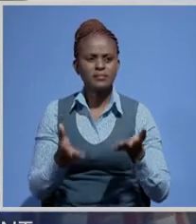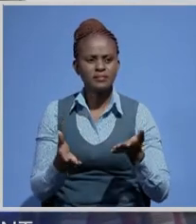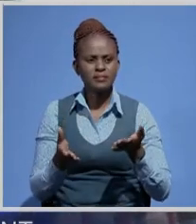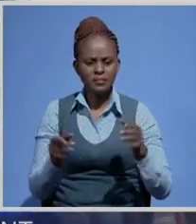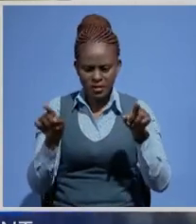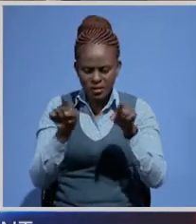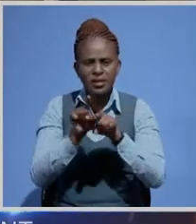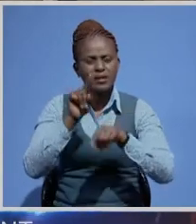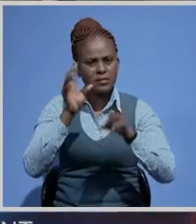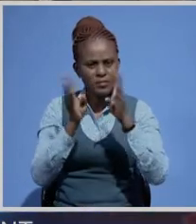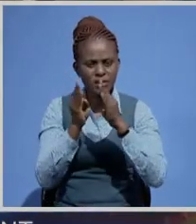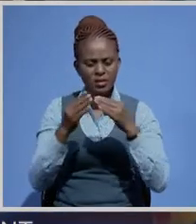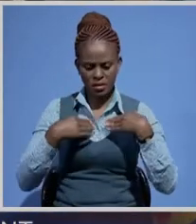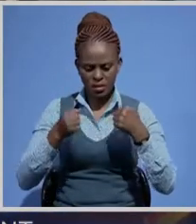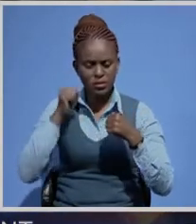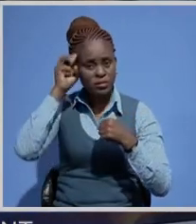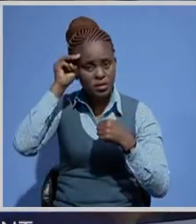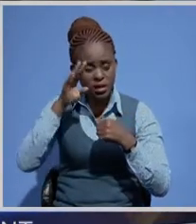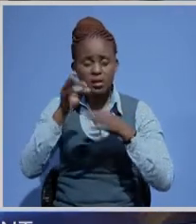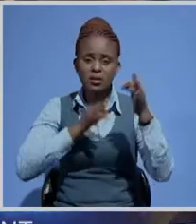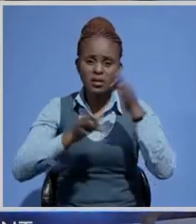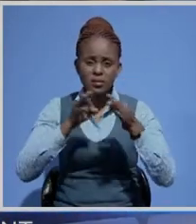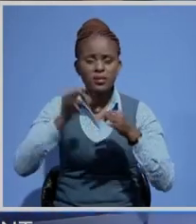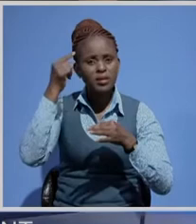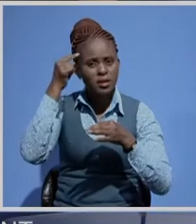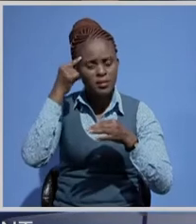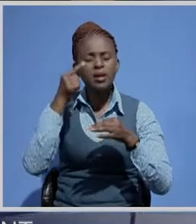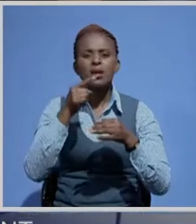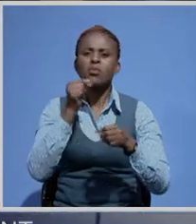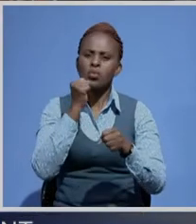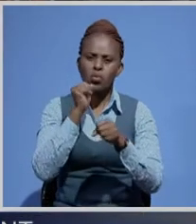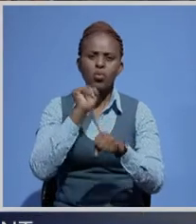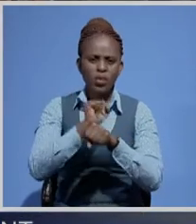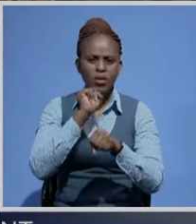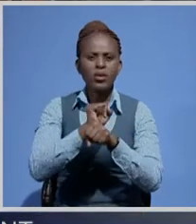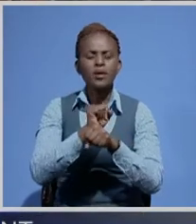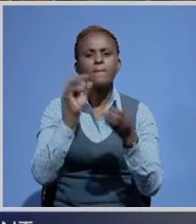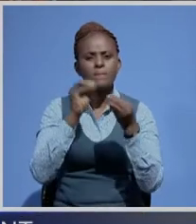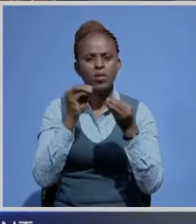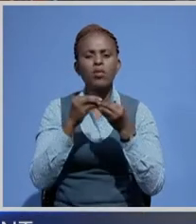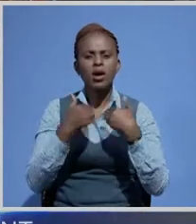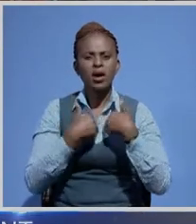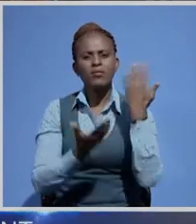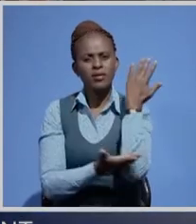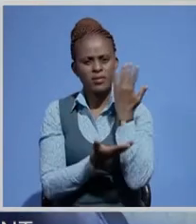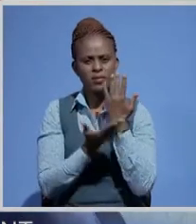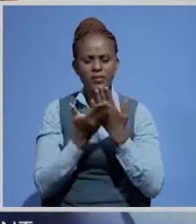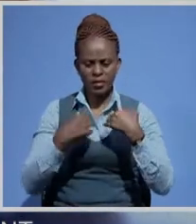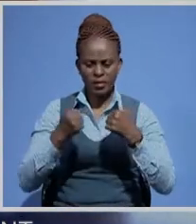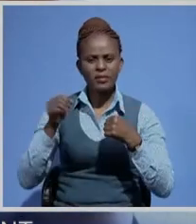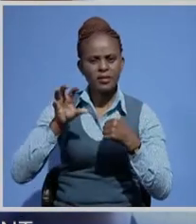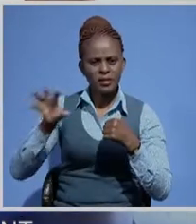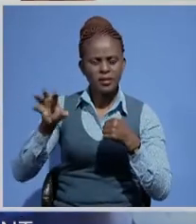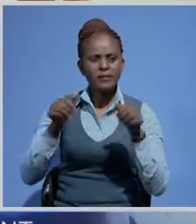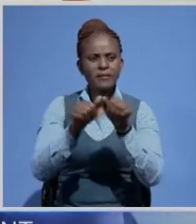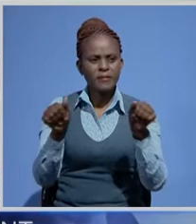the same meeting, Health Minister Chitaruchirufya disclosed that government has made progress in improving the health sector in the area. The contract